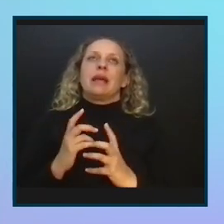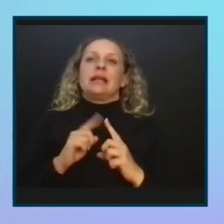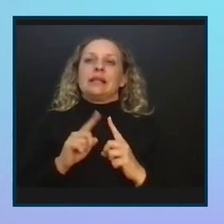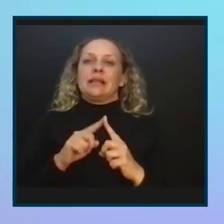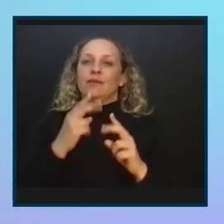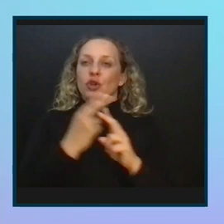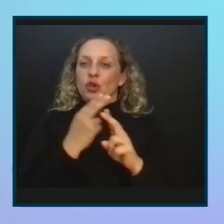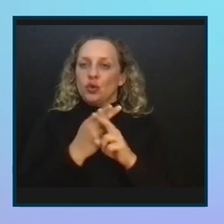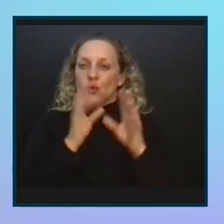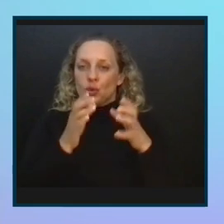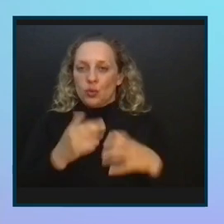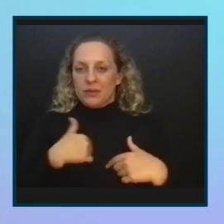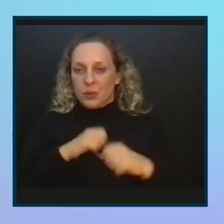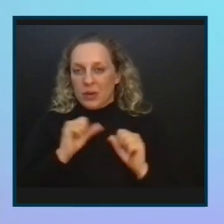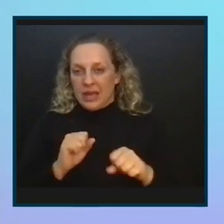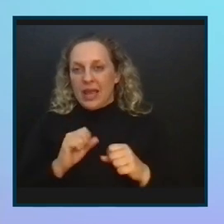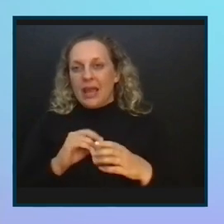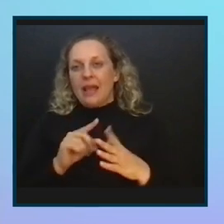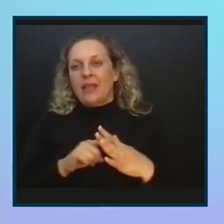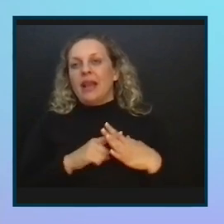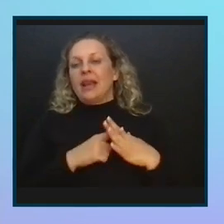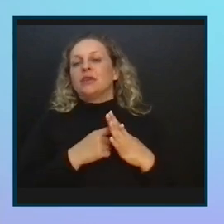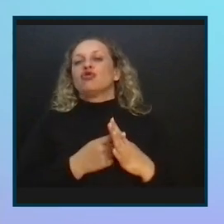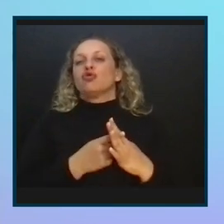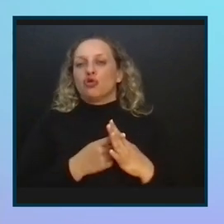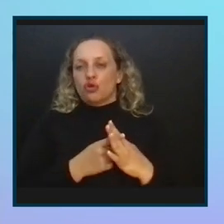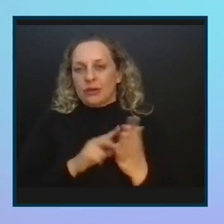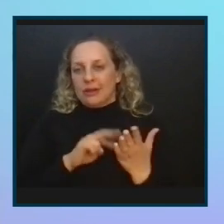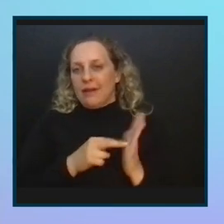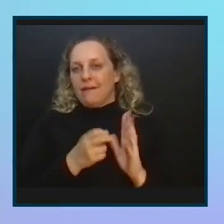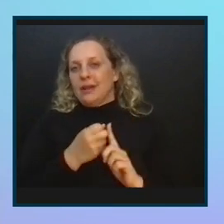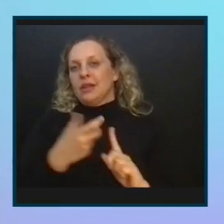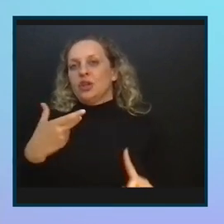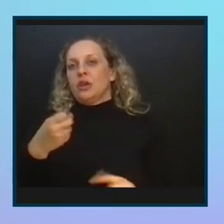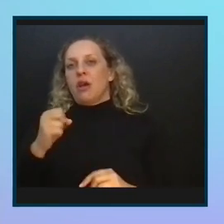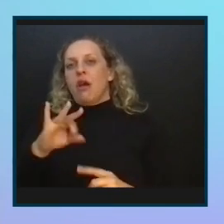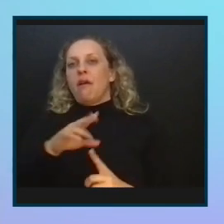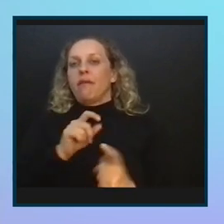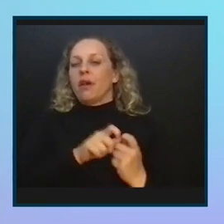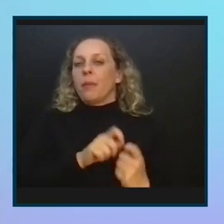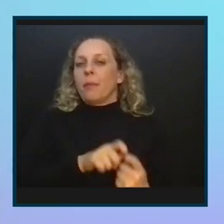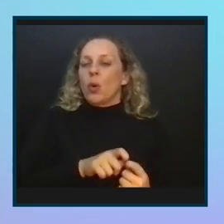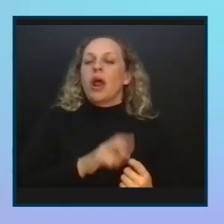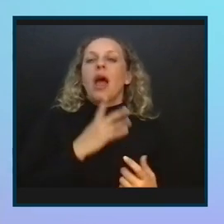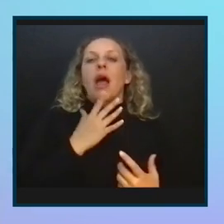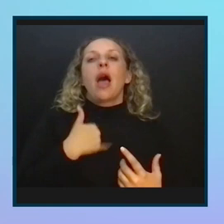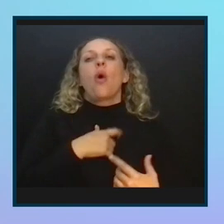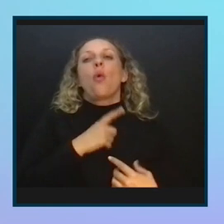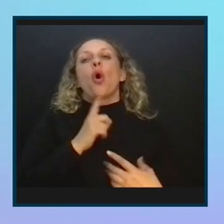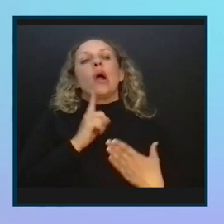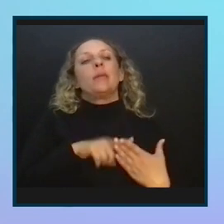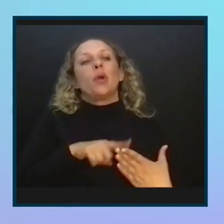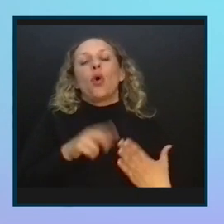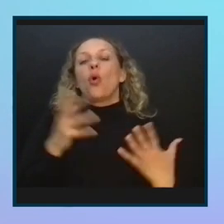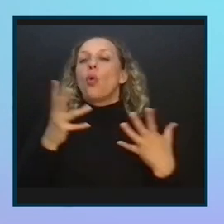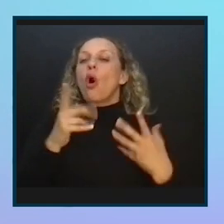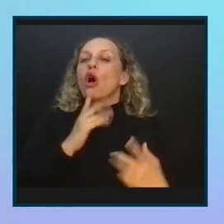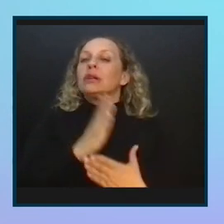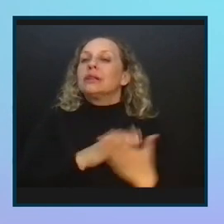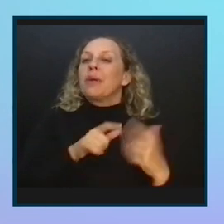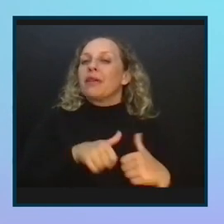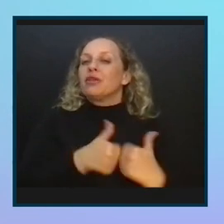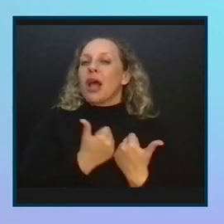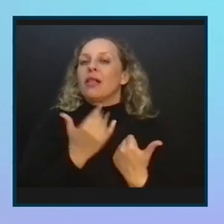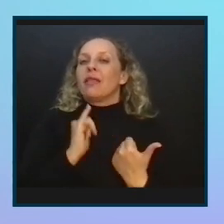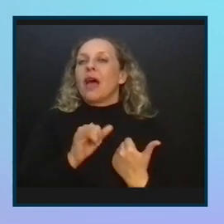different user groups as we can in the initial definition of the component, and exploring, you know, what are some of the